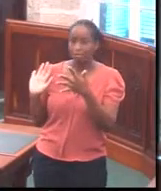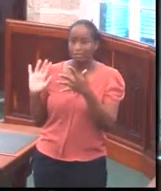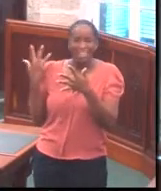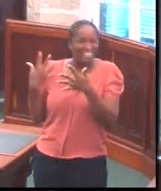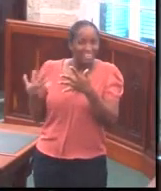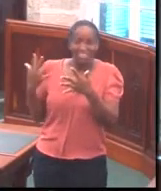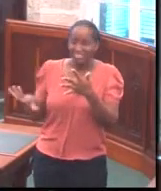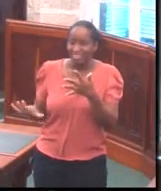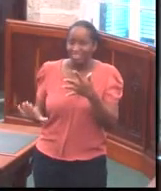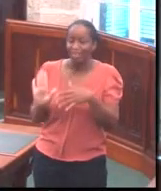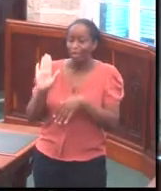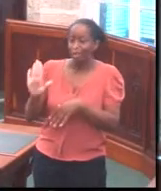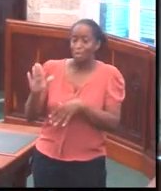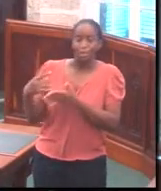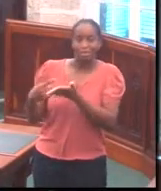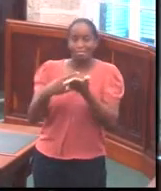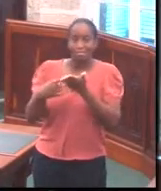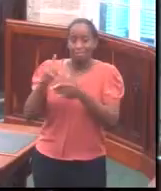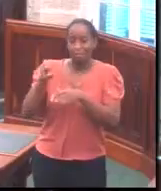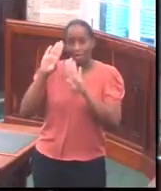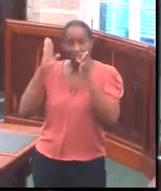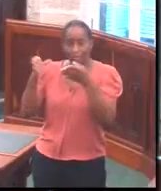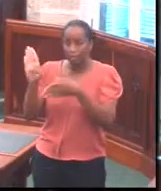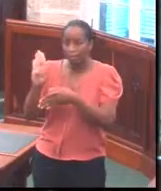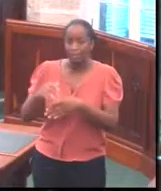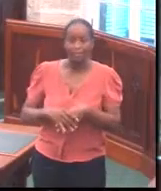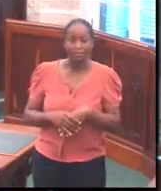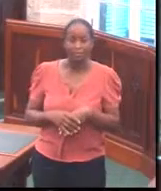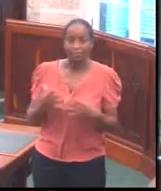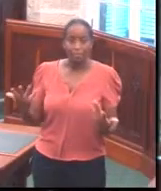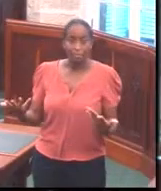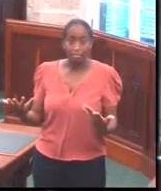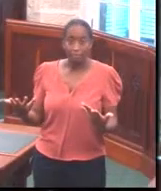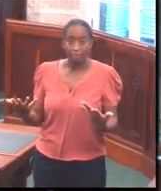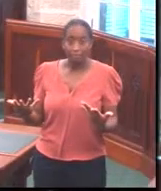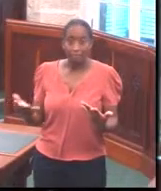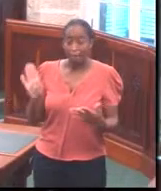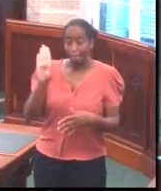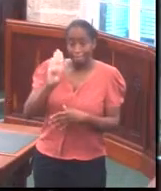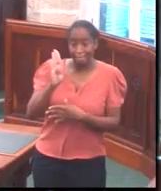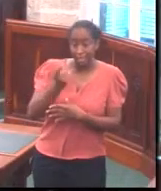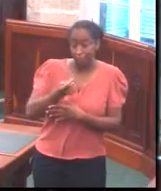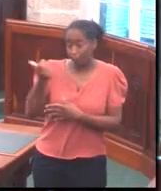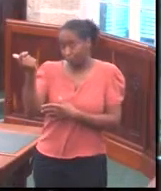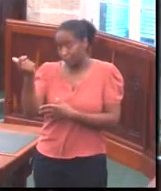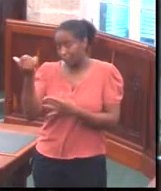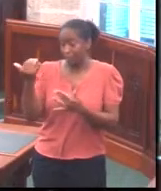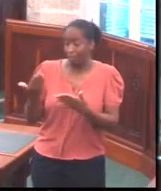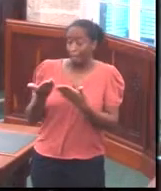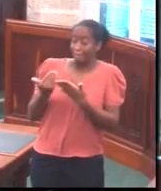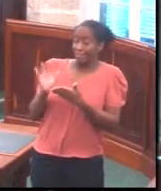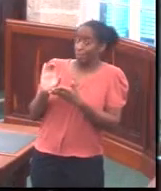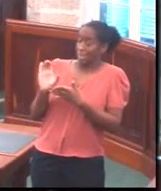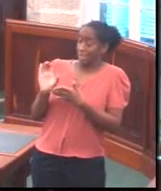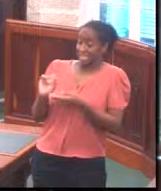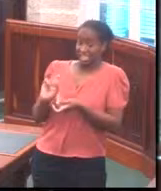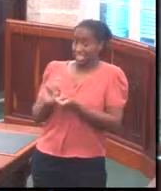to do, the renumbering, it does not change. C hasn't changed. So that's what I'm advising